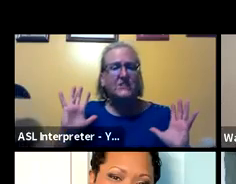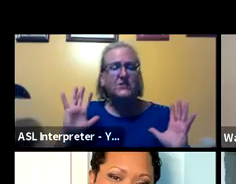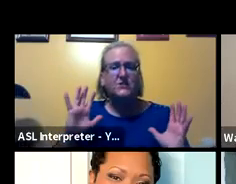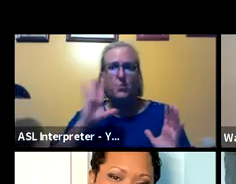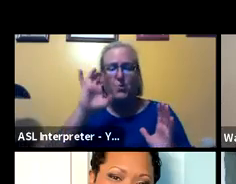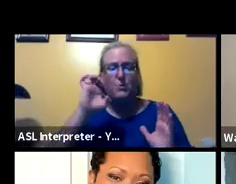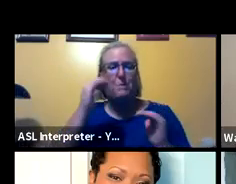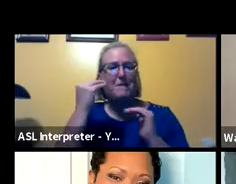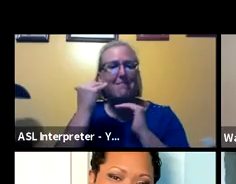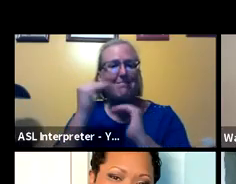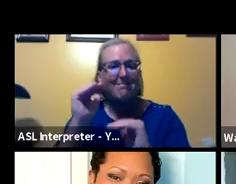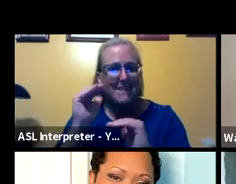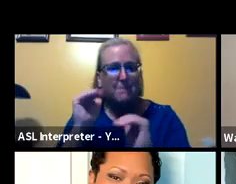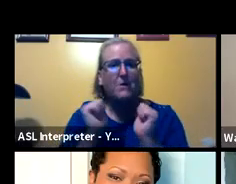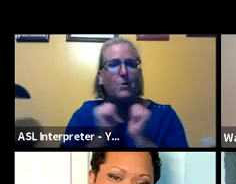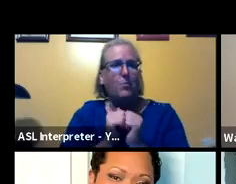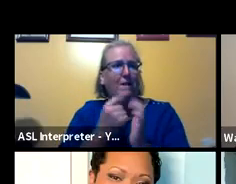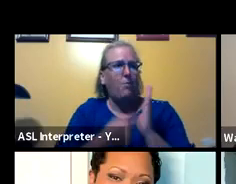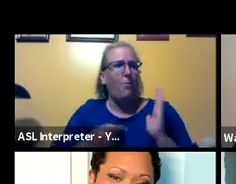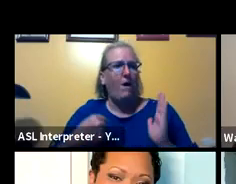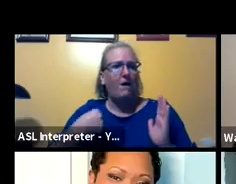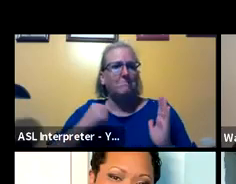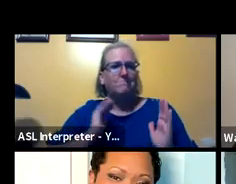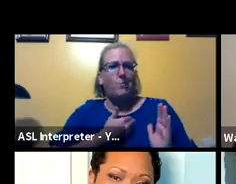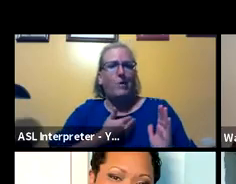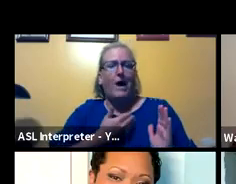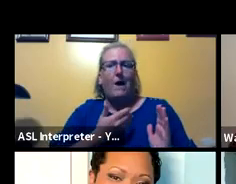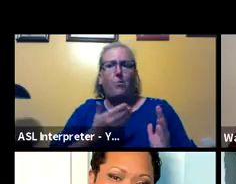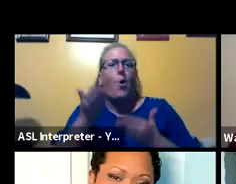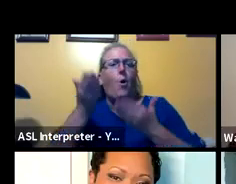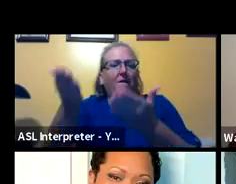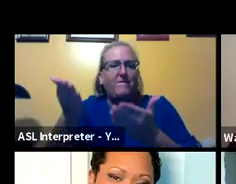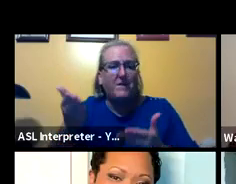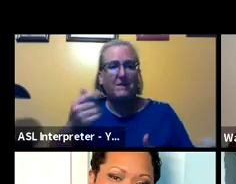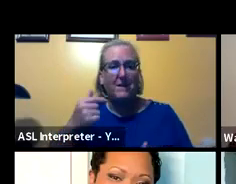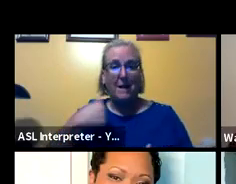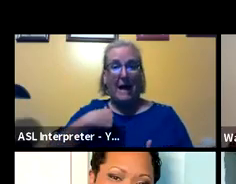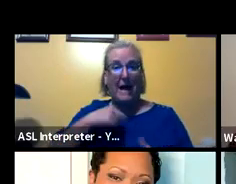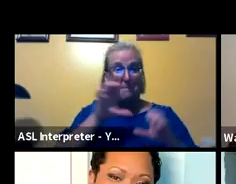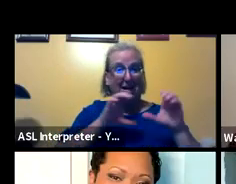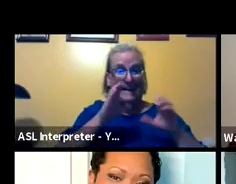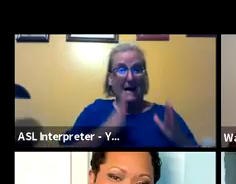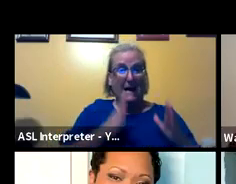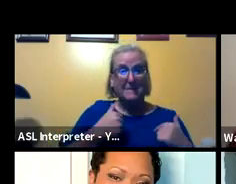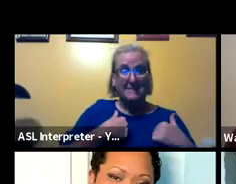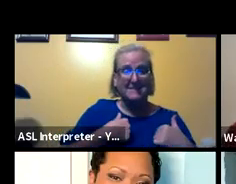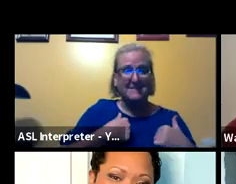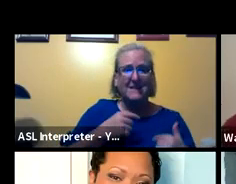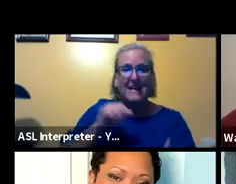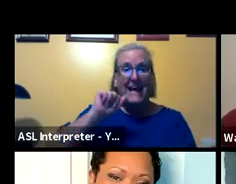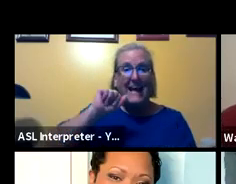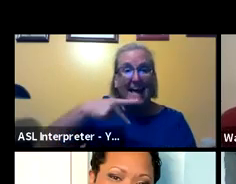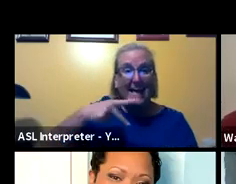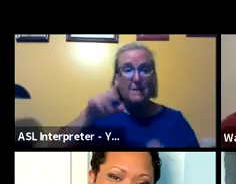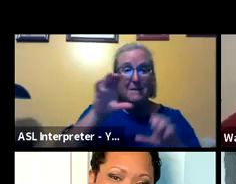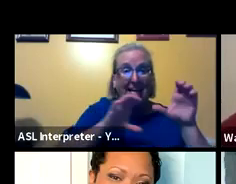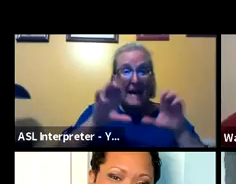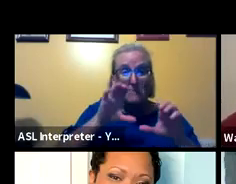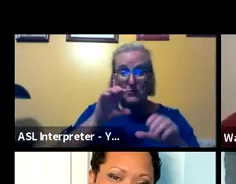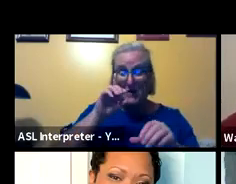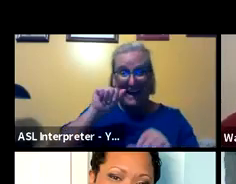what we can offer. As a chemist, I know AP chemistry at home is not something I want my children doing.